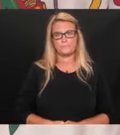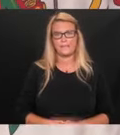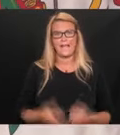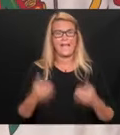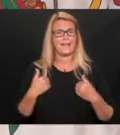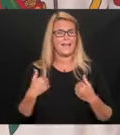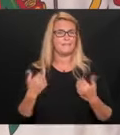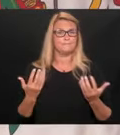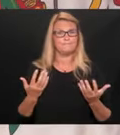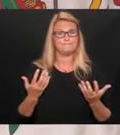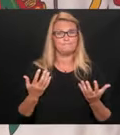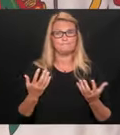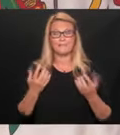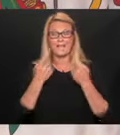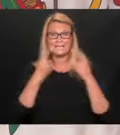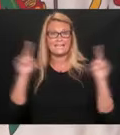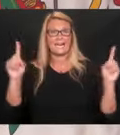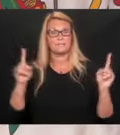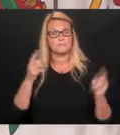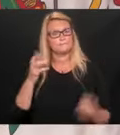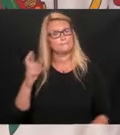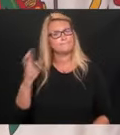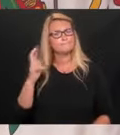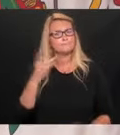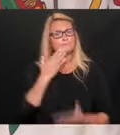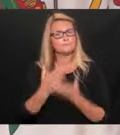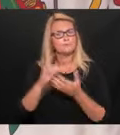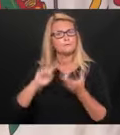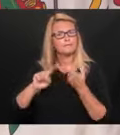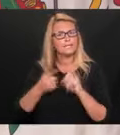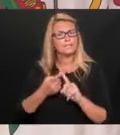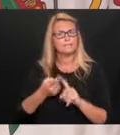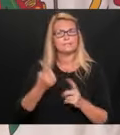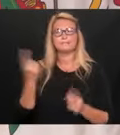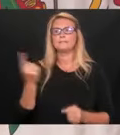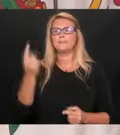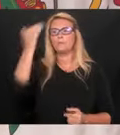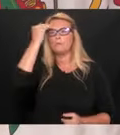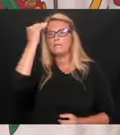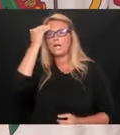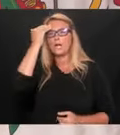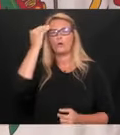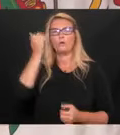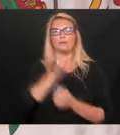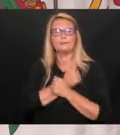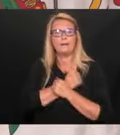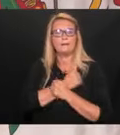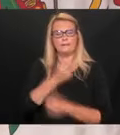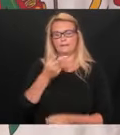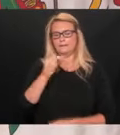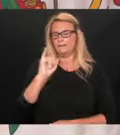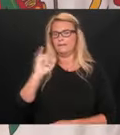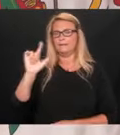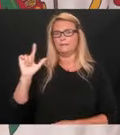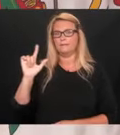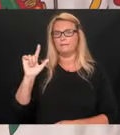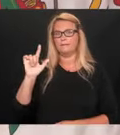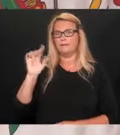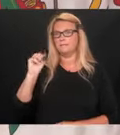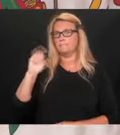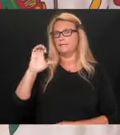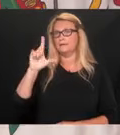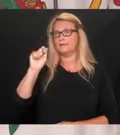announcement. A great friend, someone we know and we love, is Gil McIntyre.